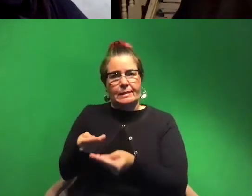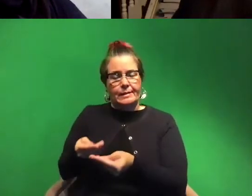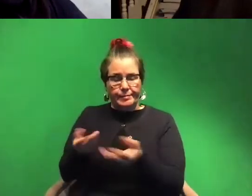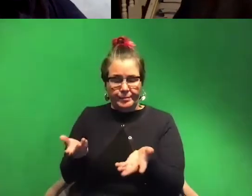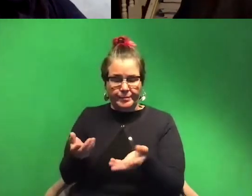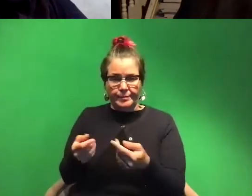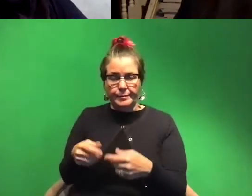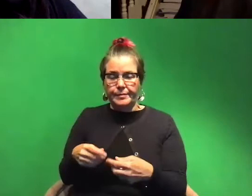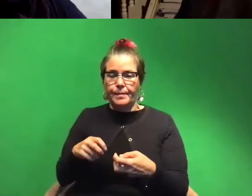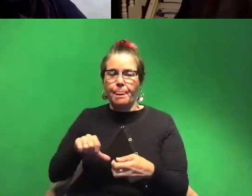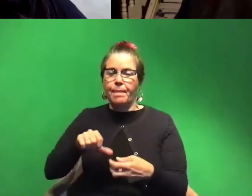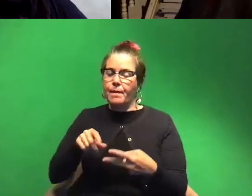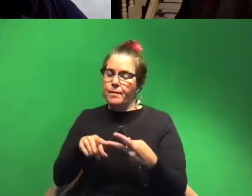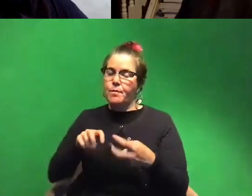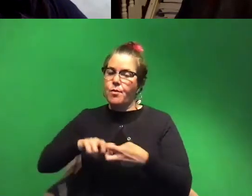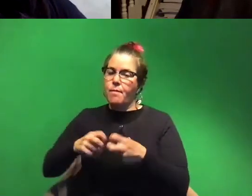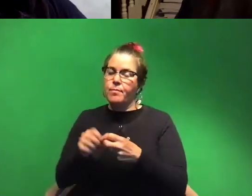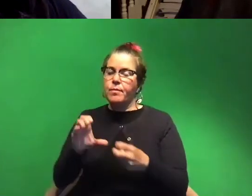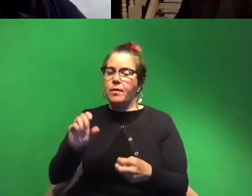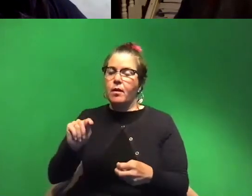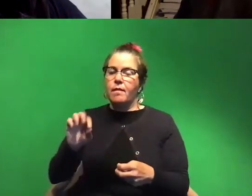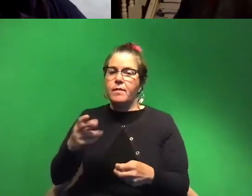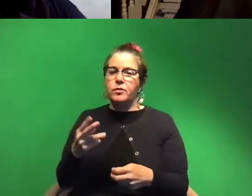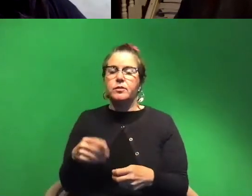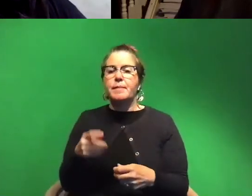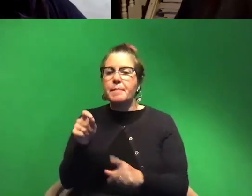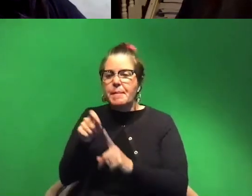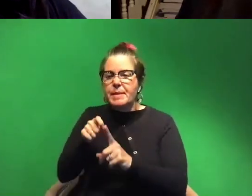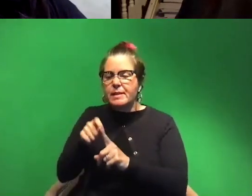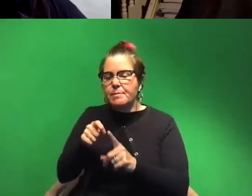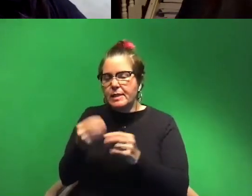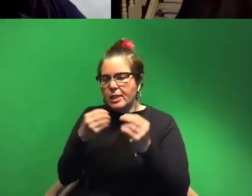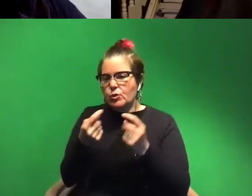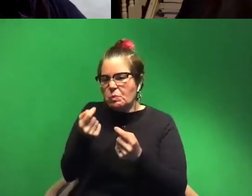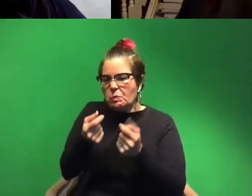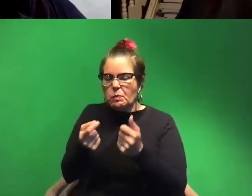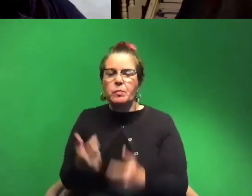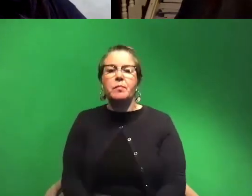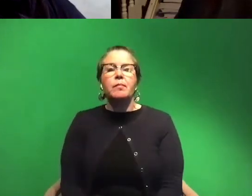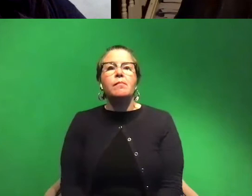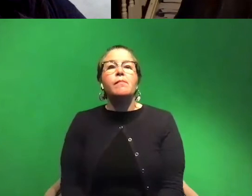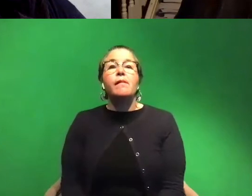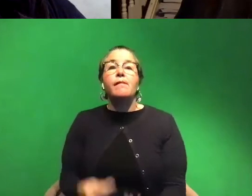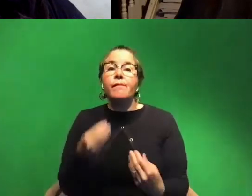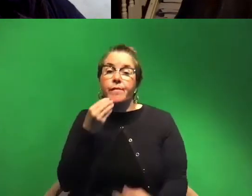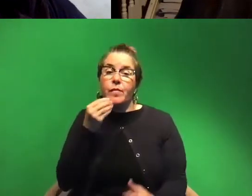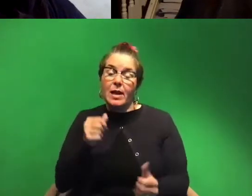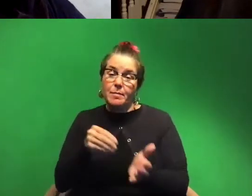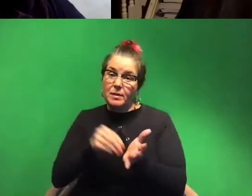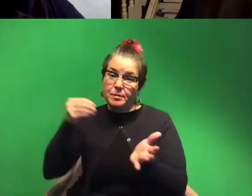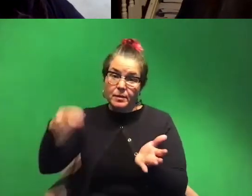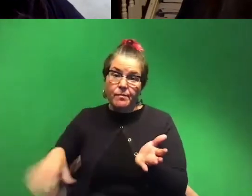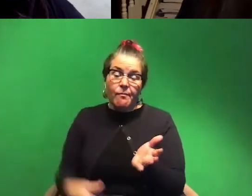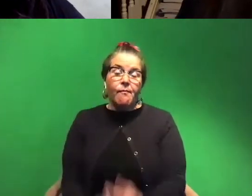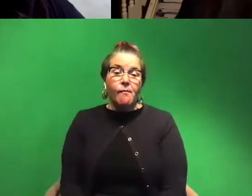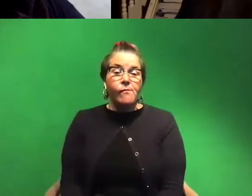only problem I've ever had with cuttlefish, is they are really picky eaters. Yeah. And their food can be very, very expensive.